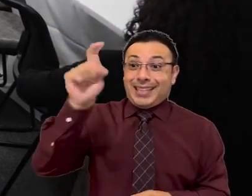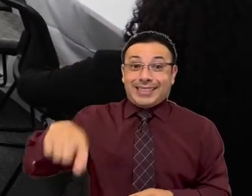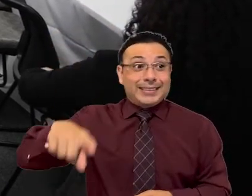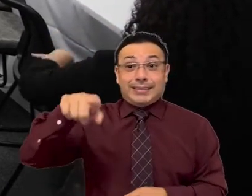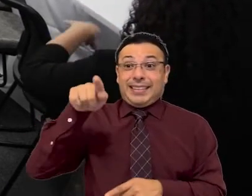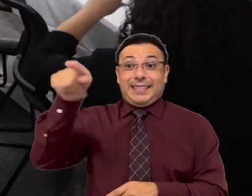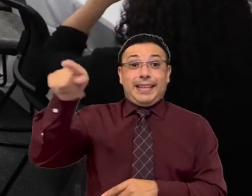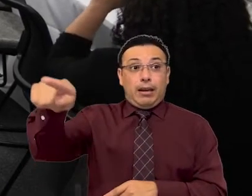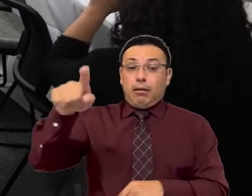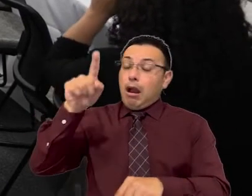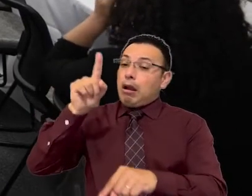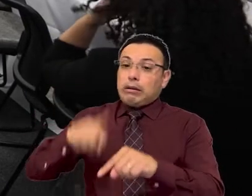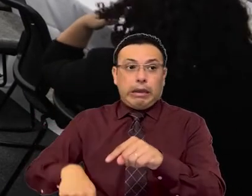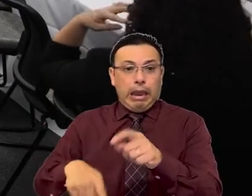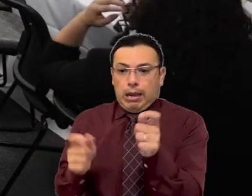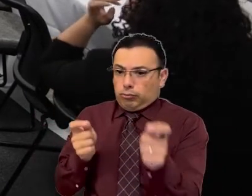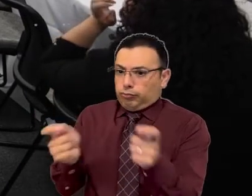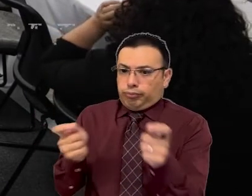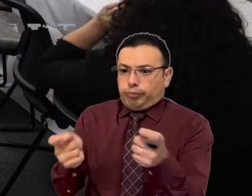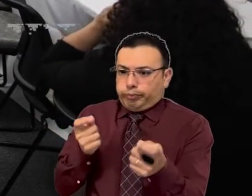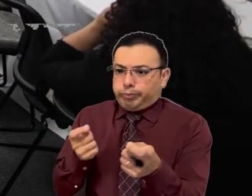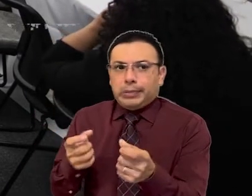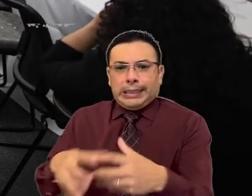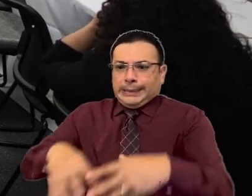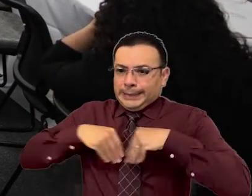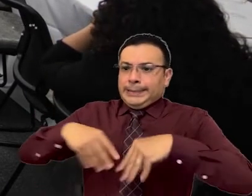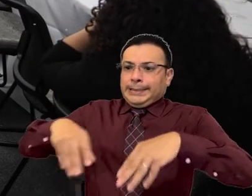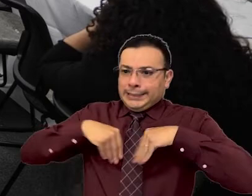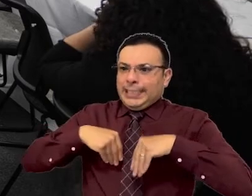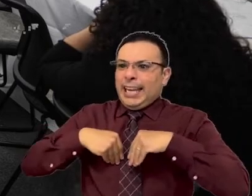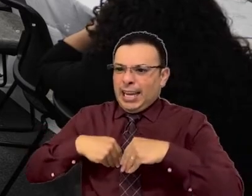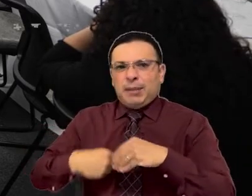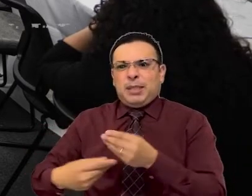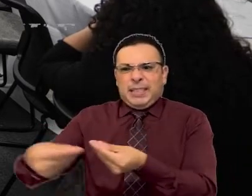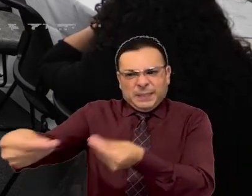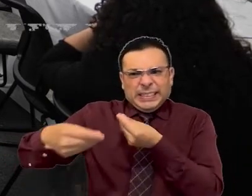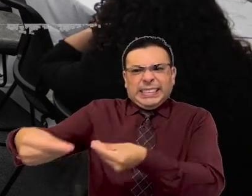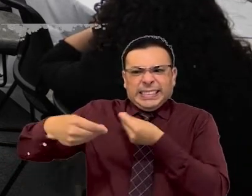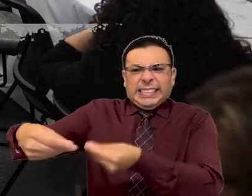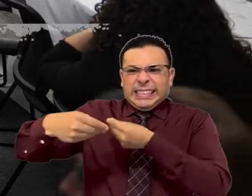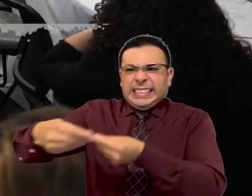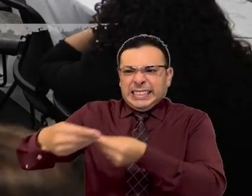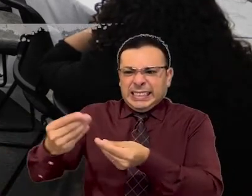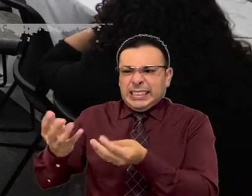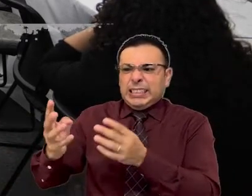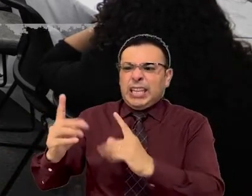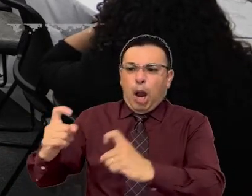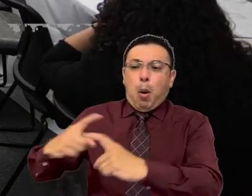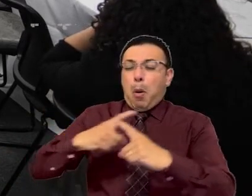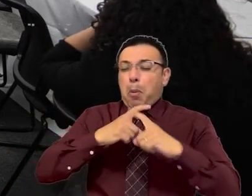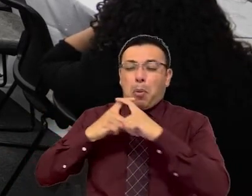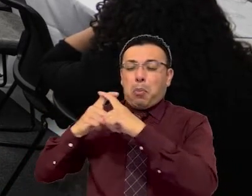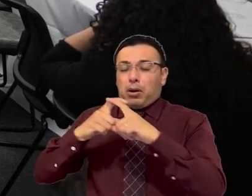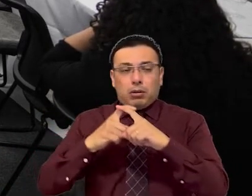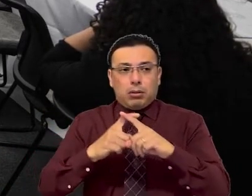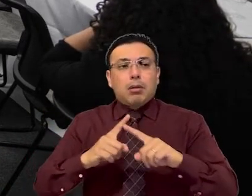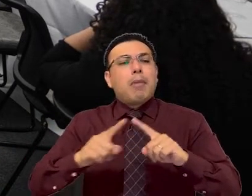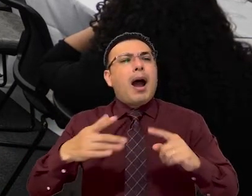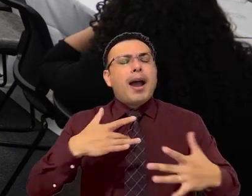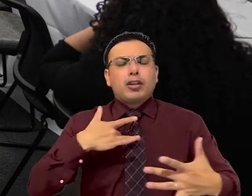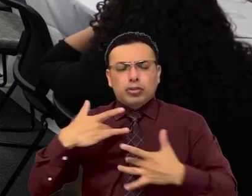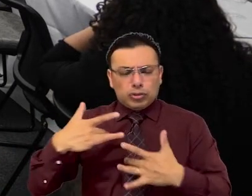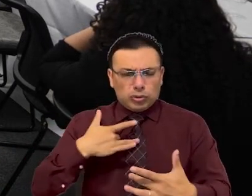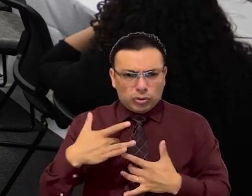of energy or electricity that, pump into the system. My concern with a lot of electrical energy is